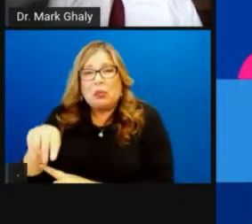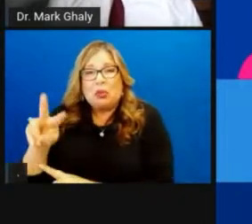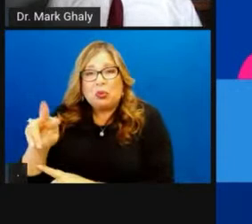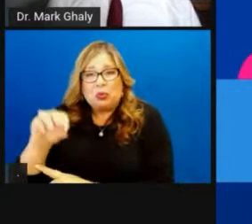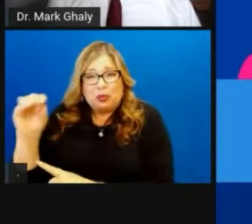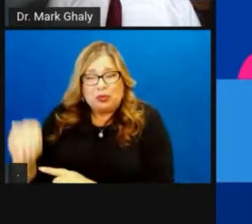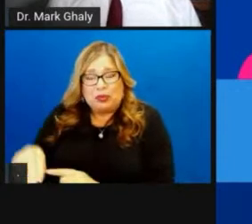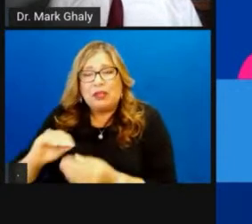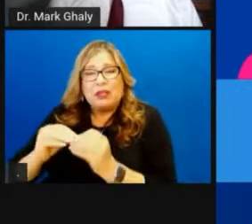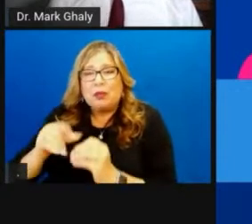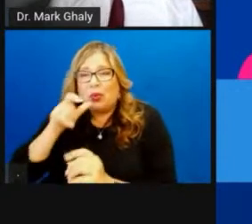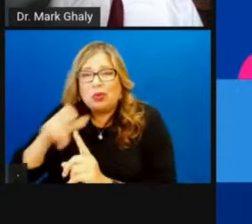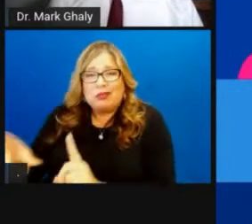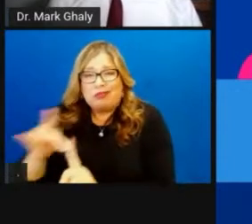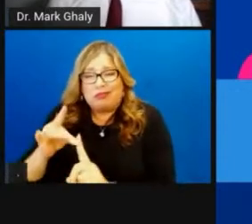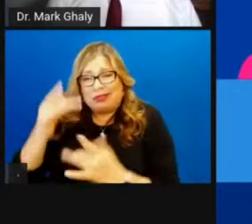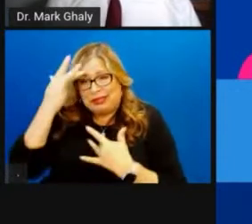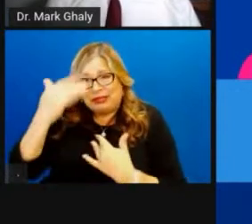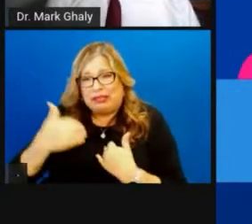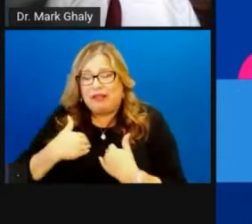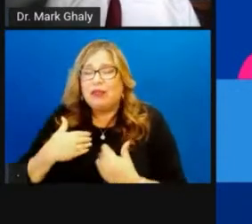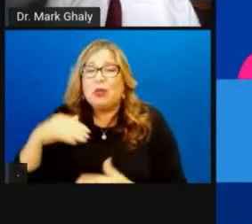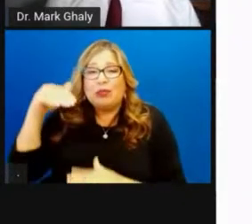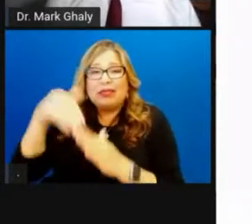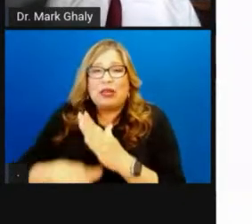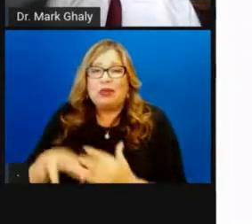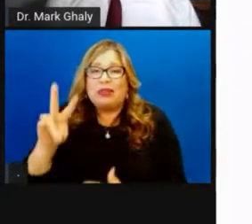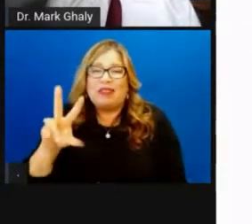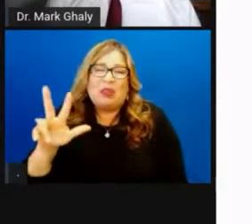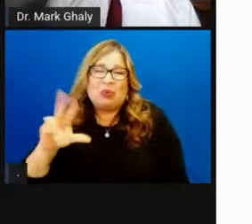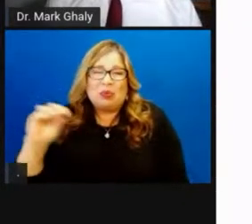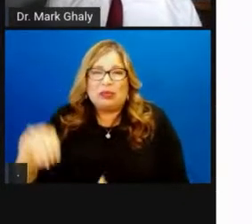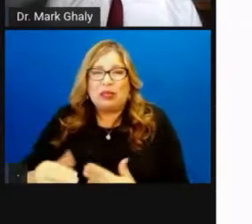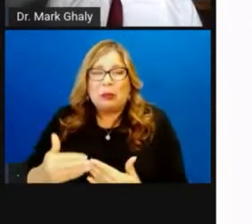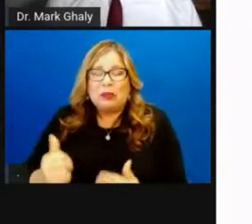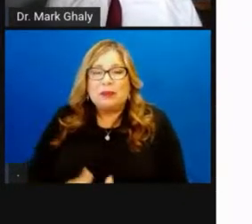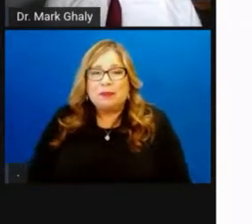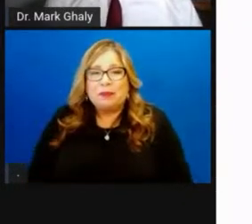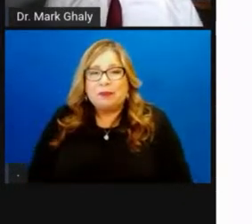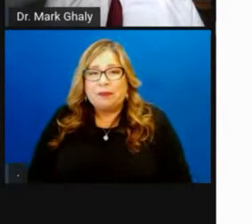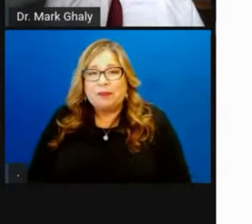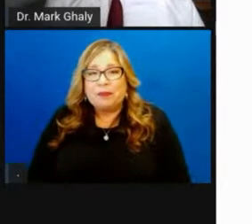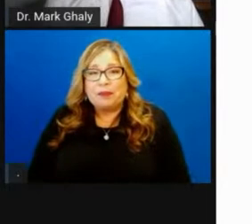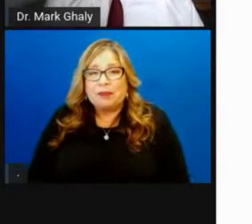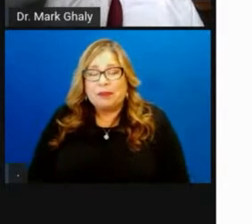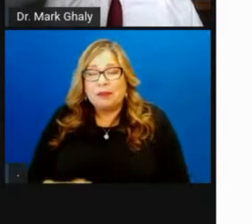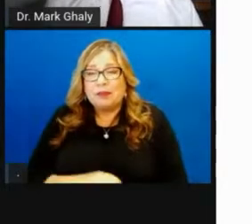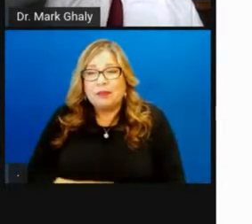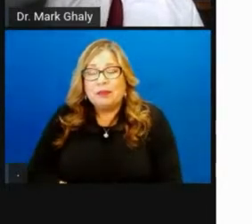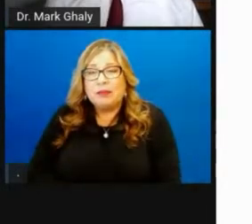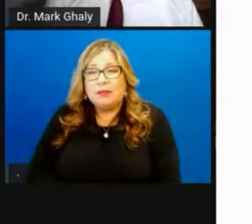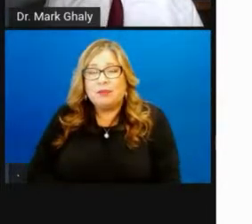reduction in test positivity. Next slide. So what are these data showing us?